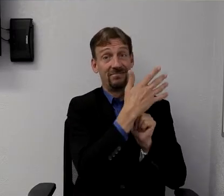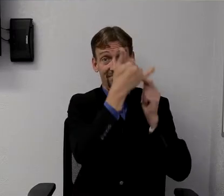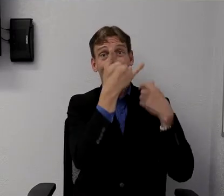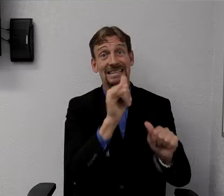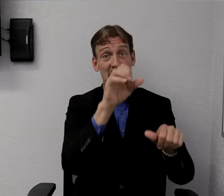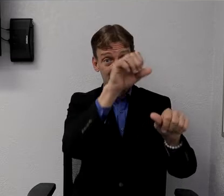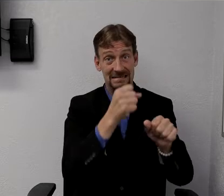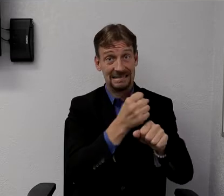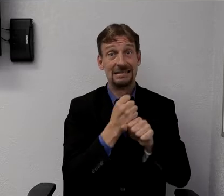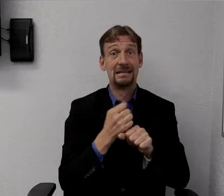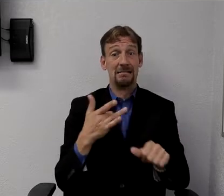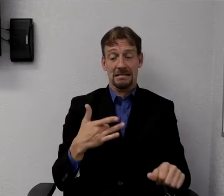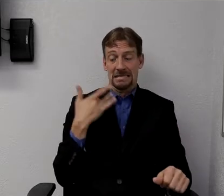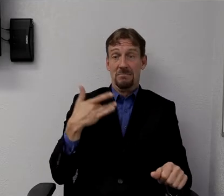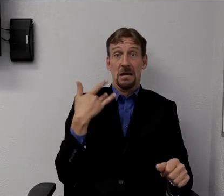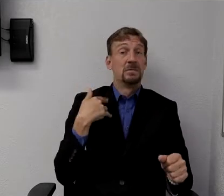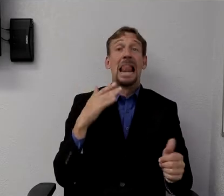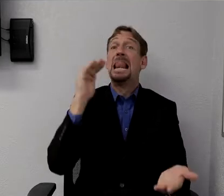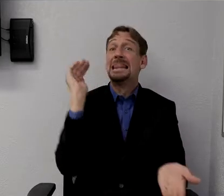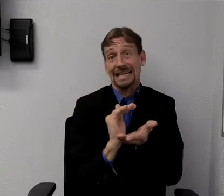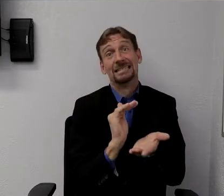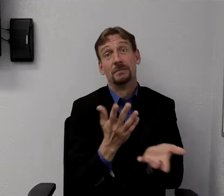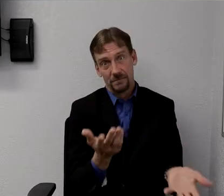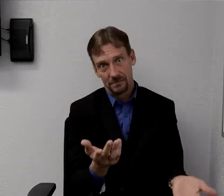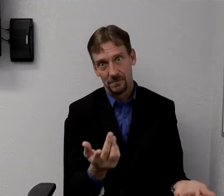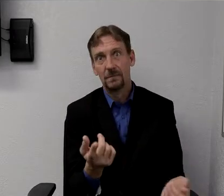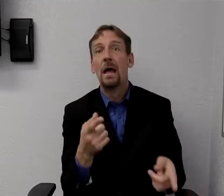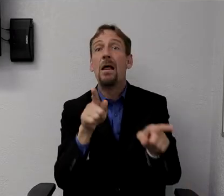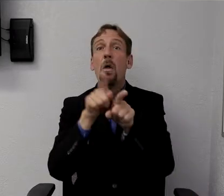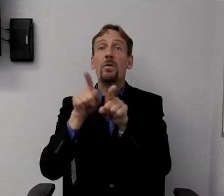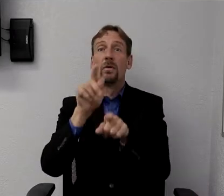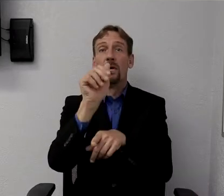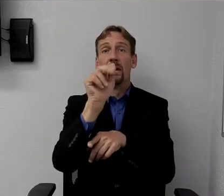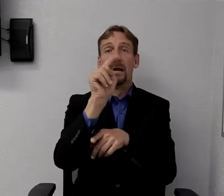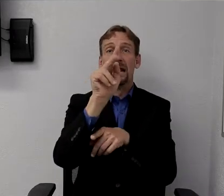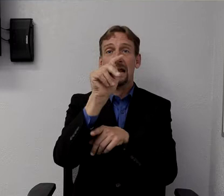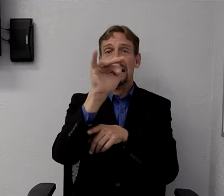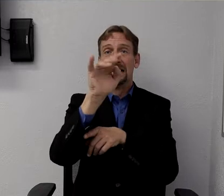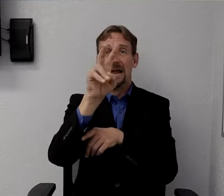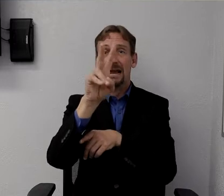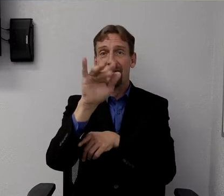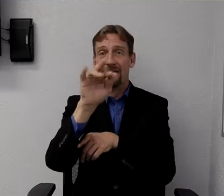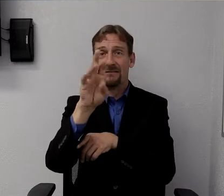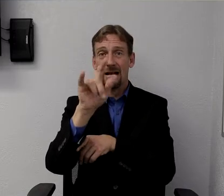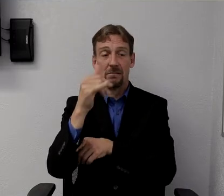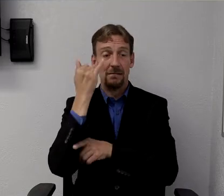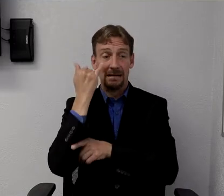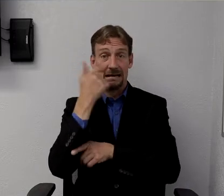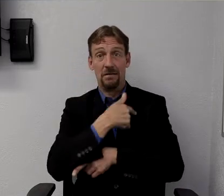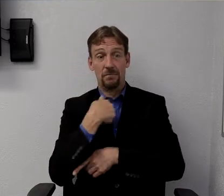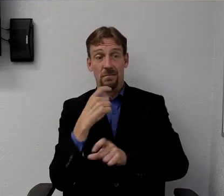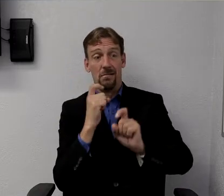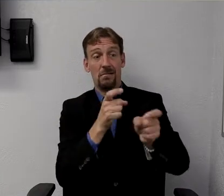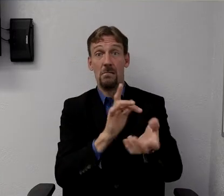symptoms, the reaction to it are much more mild. And we have antiviral medications that if given very early